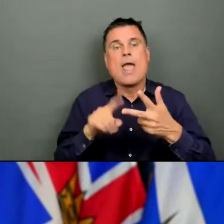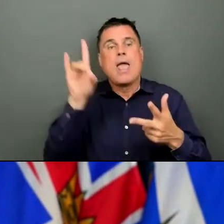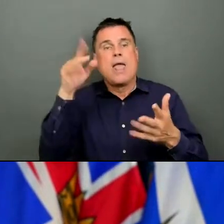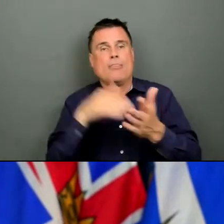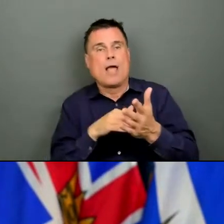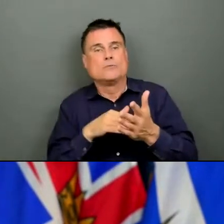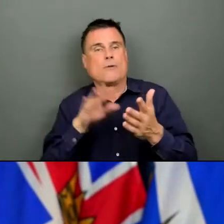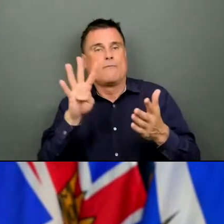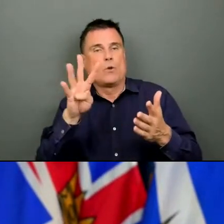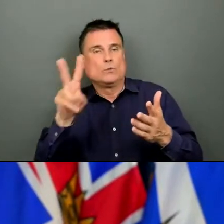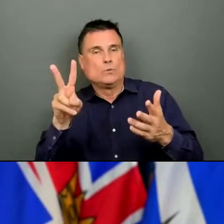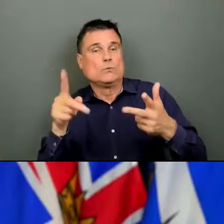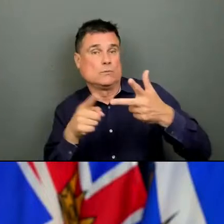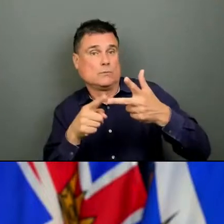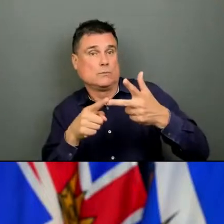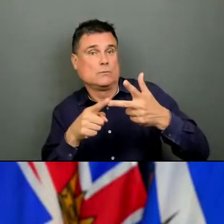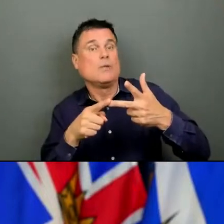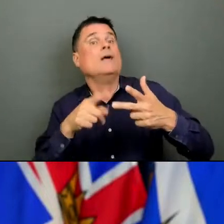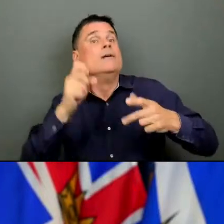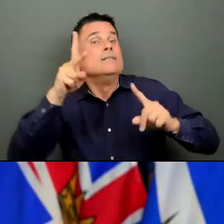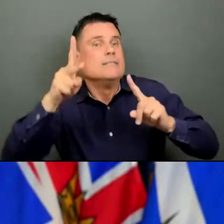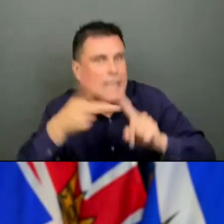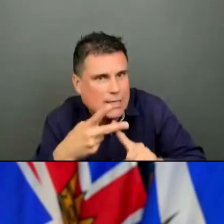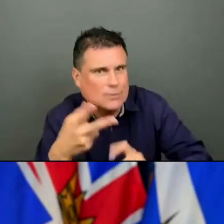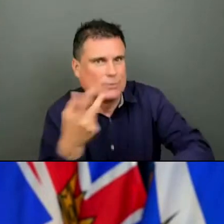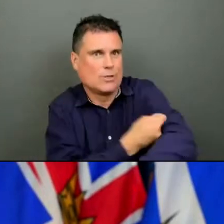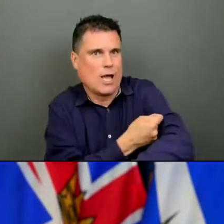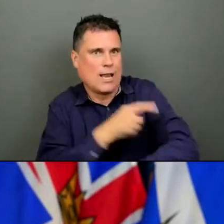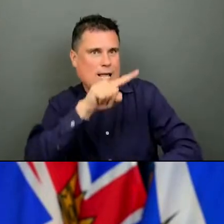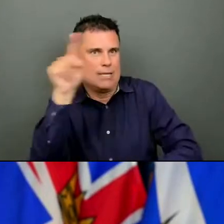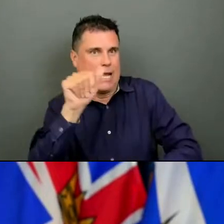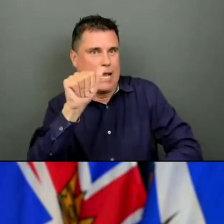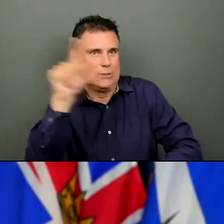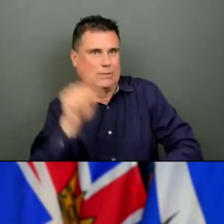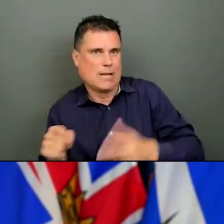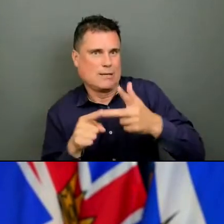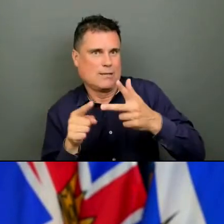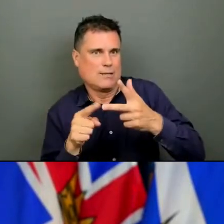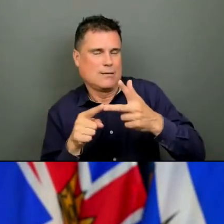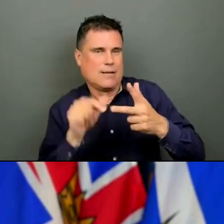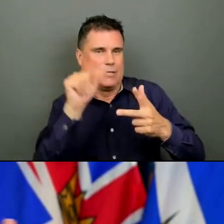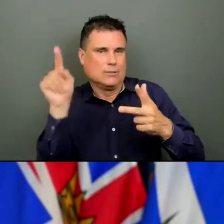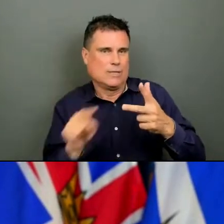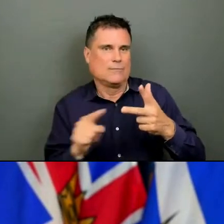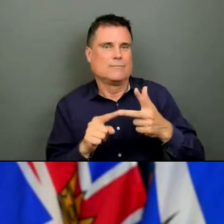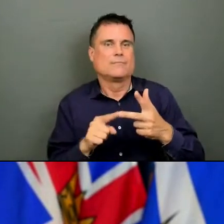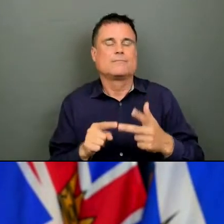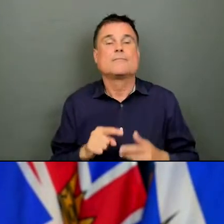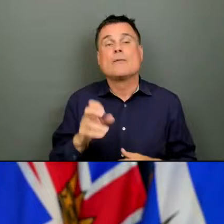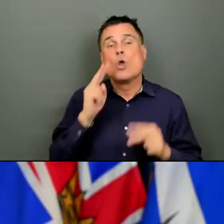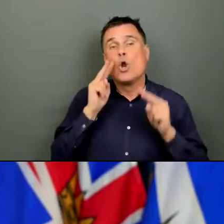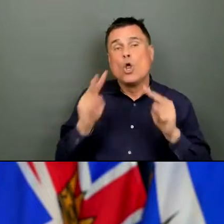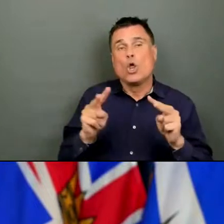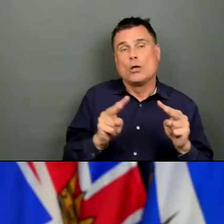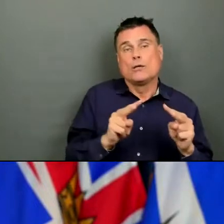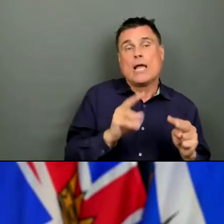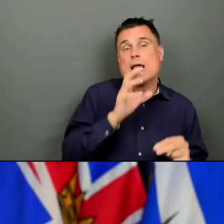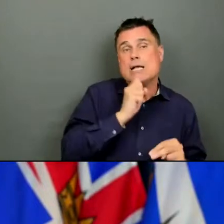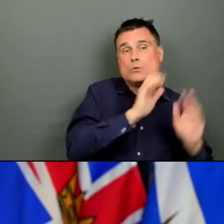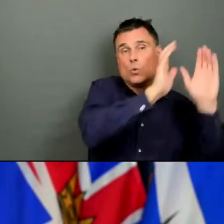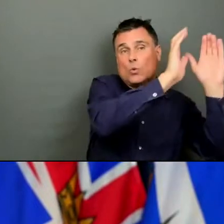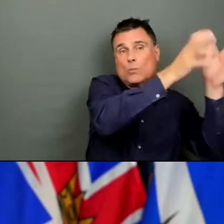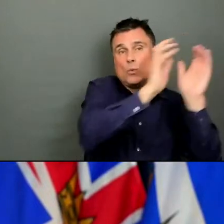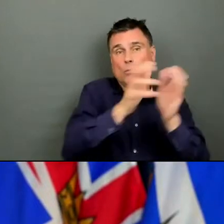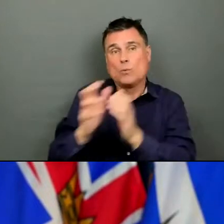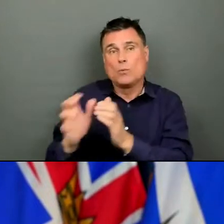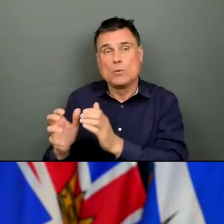system were second dose of AstraZeneca. In addition to that, if you look by age group, and we saw some of this data in Dr.